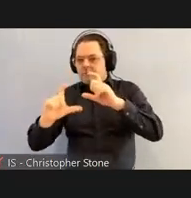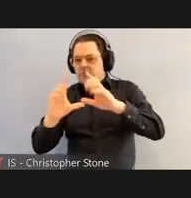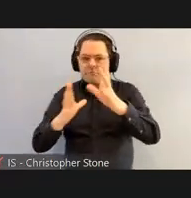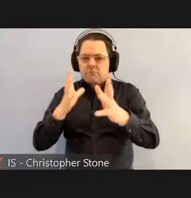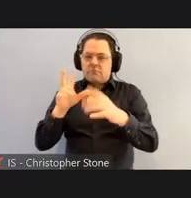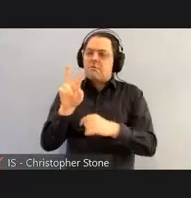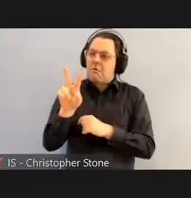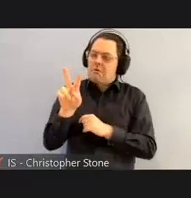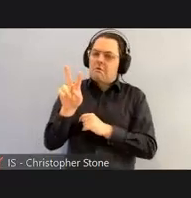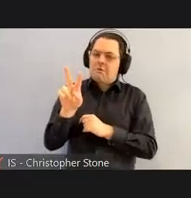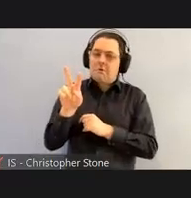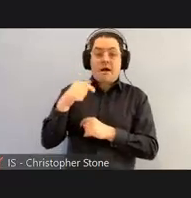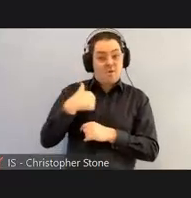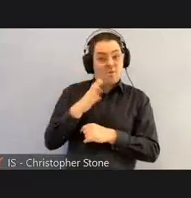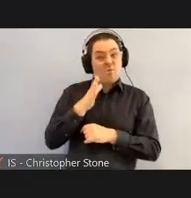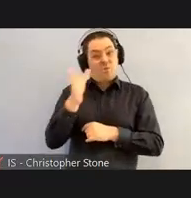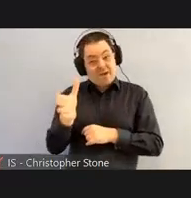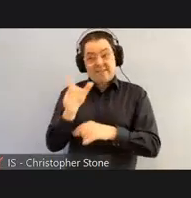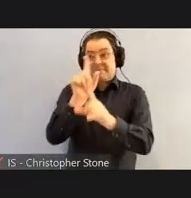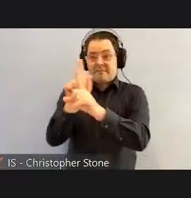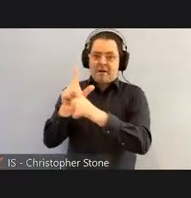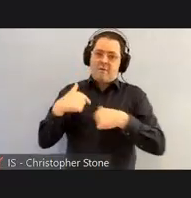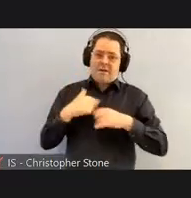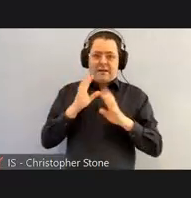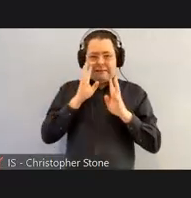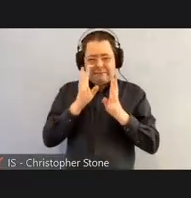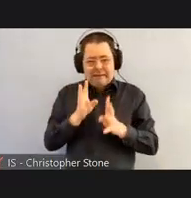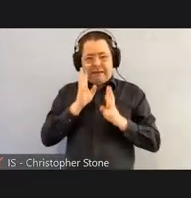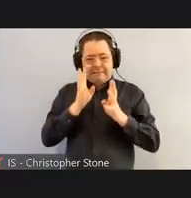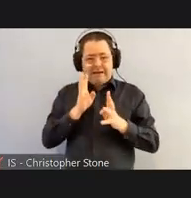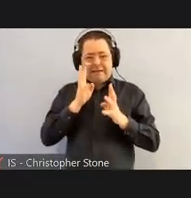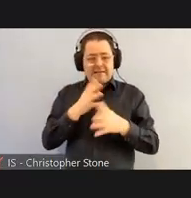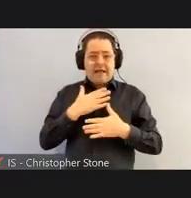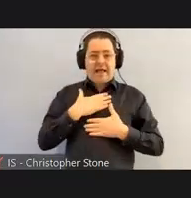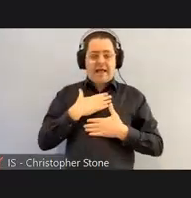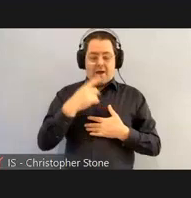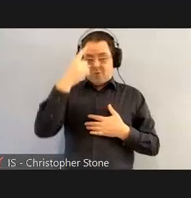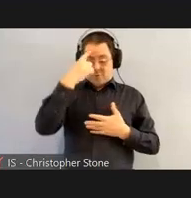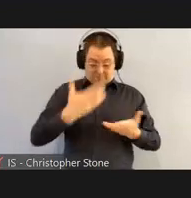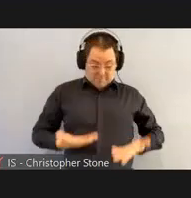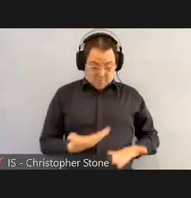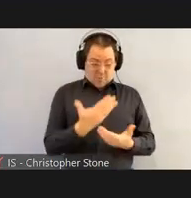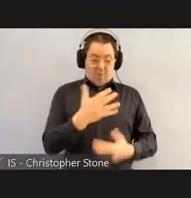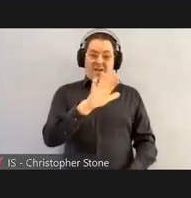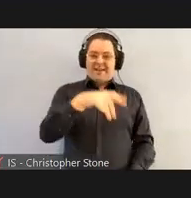really, we went crying, real crying in that grief of loss of this